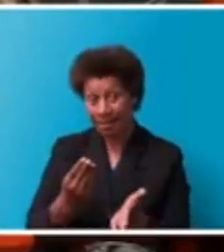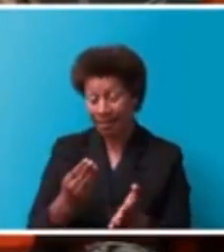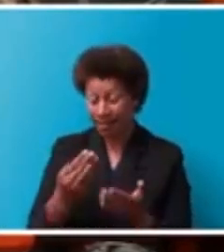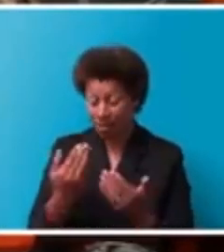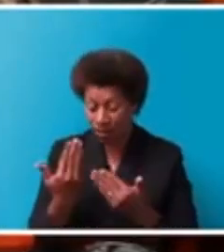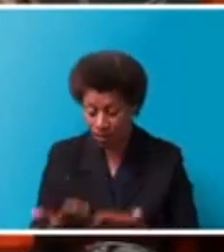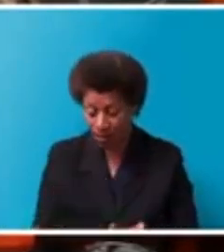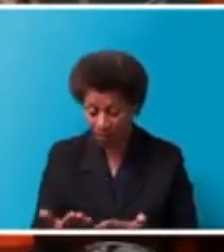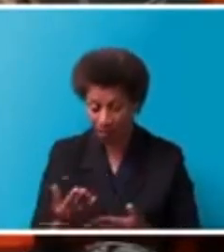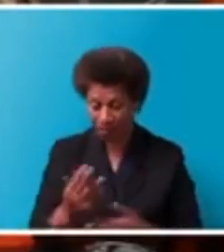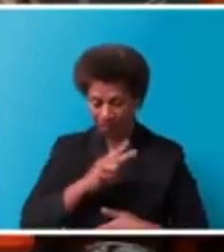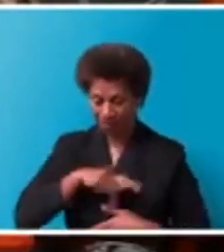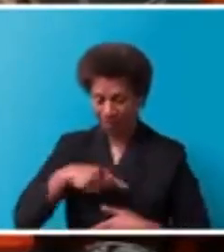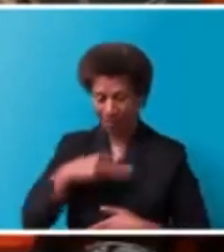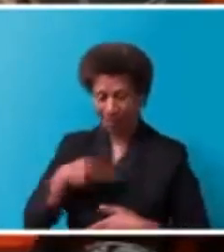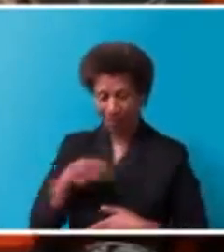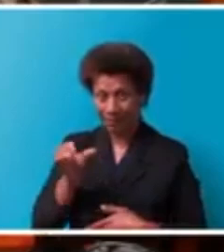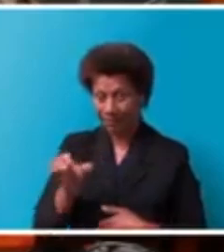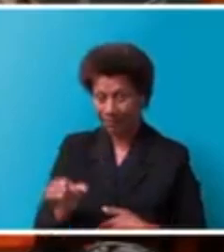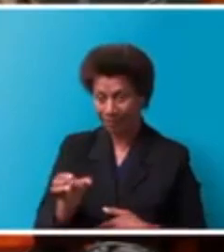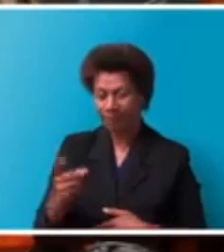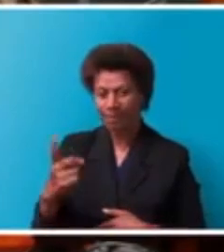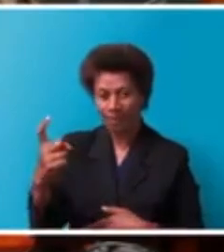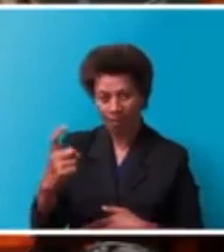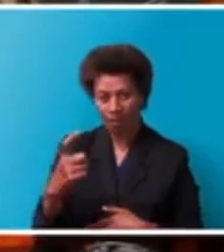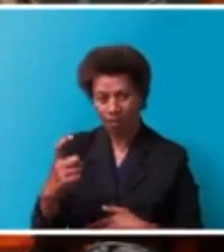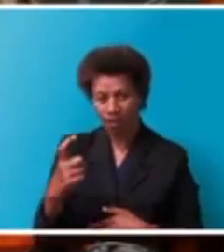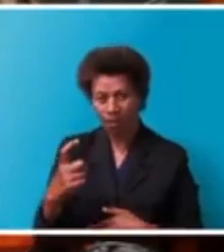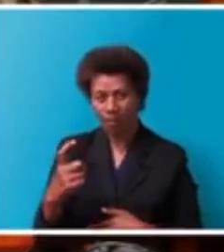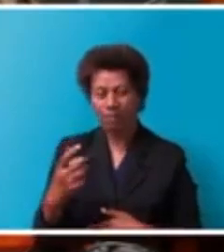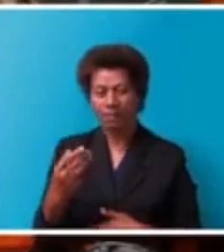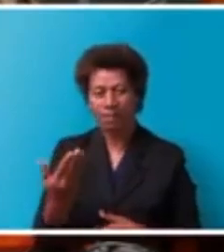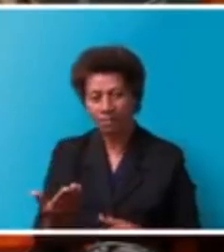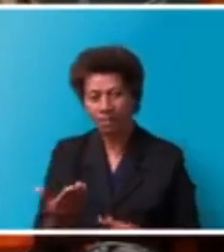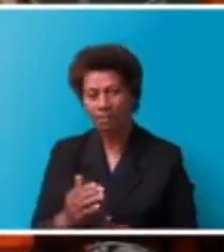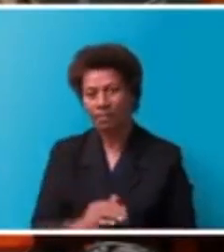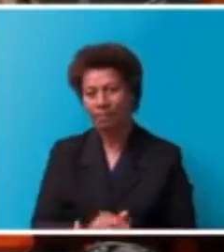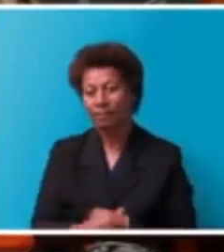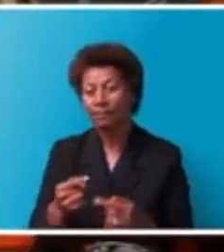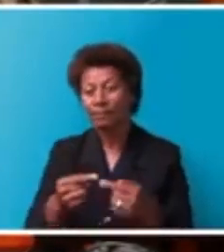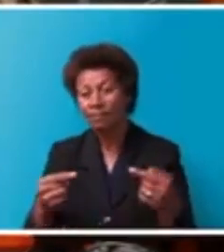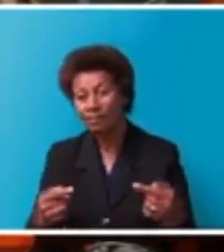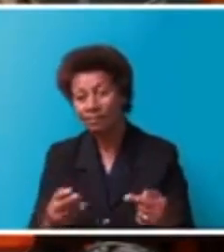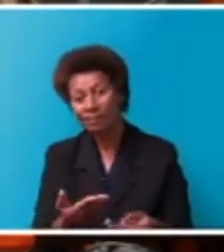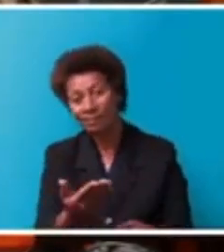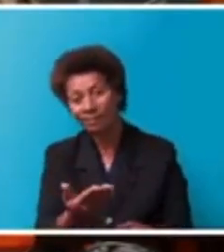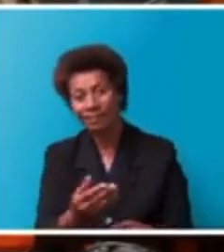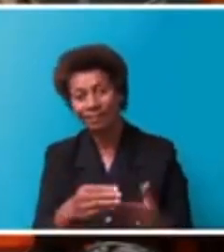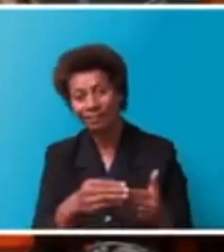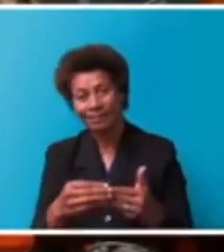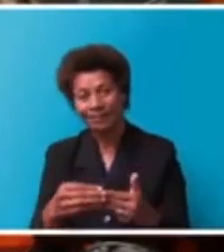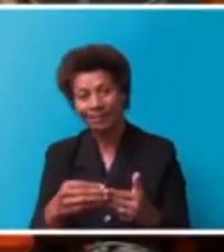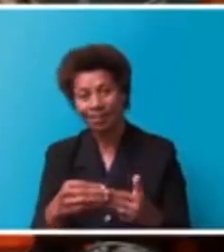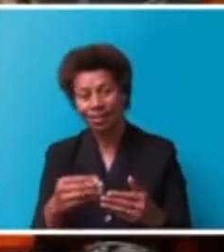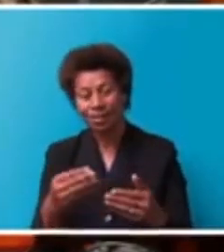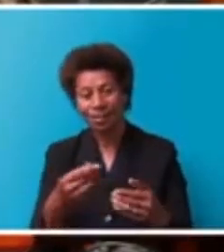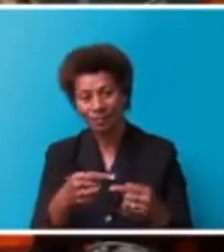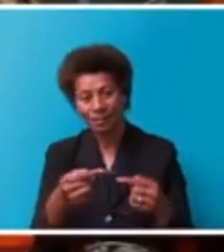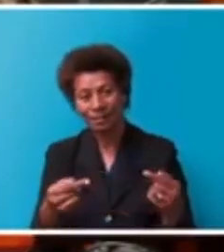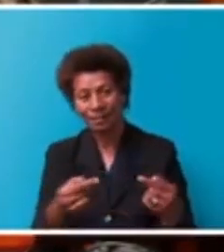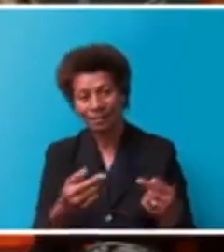Minister made a similar call across the aisle to the Leader of Opposition in response to His Excellency's